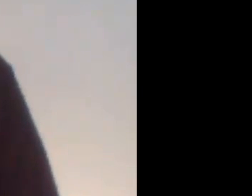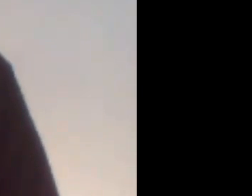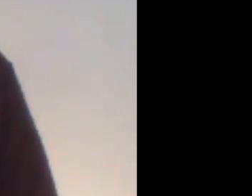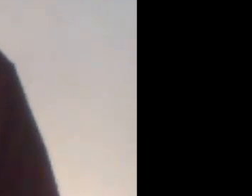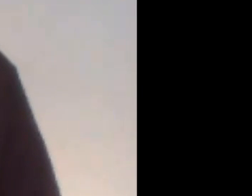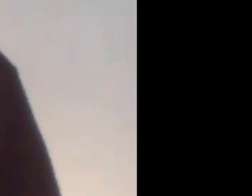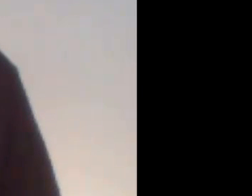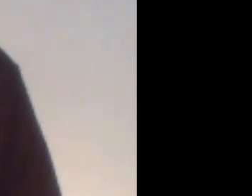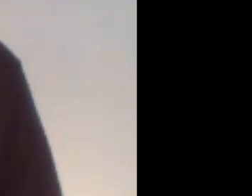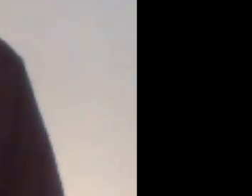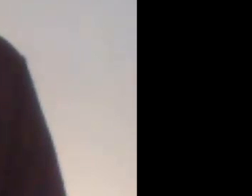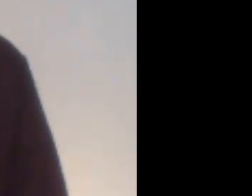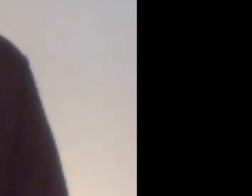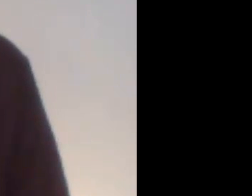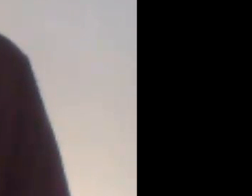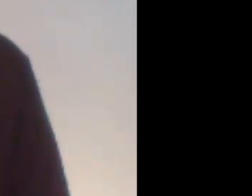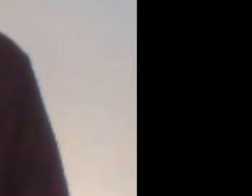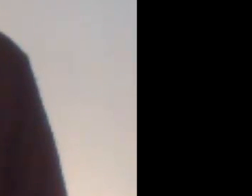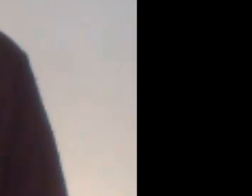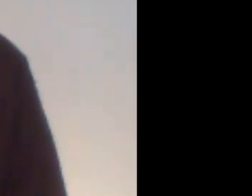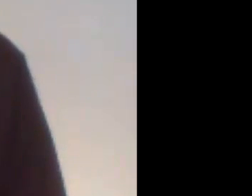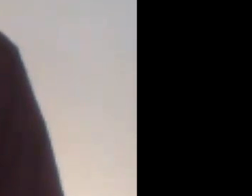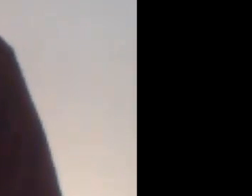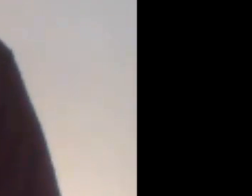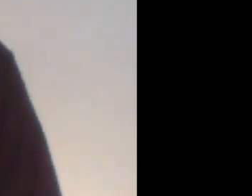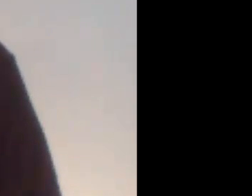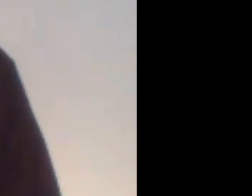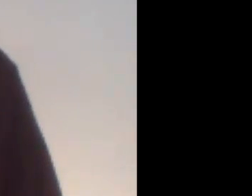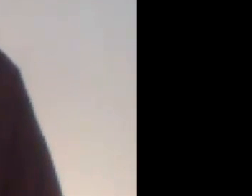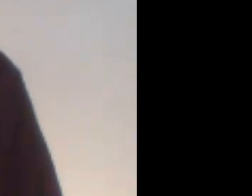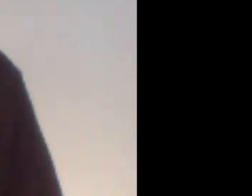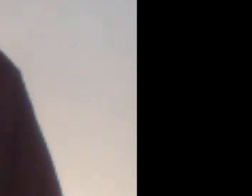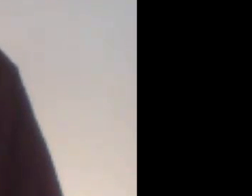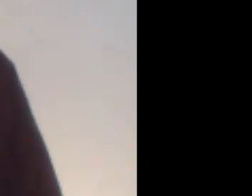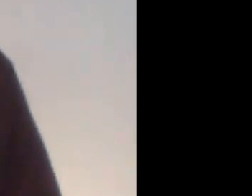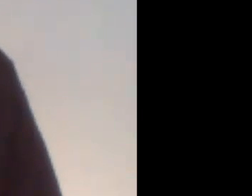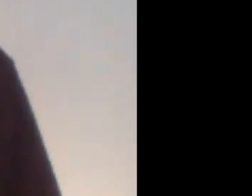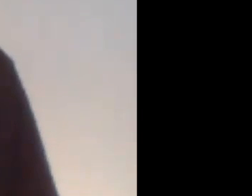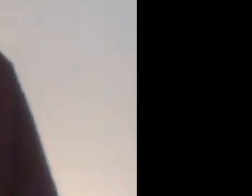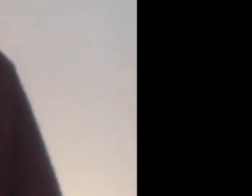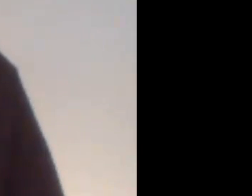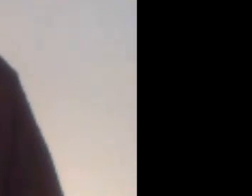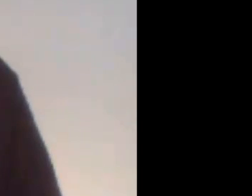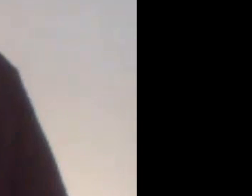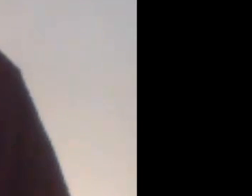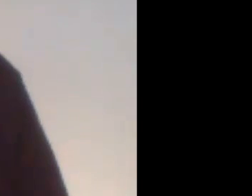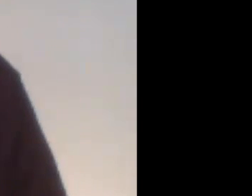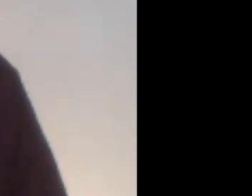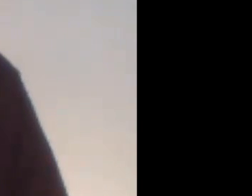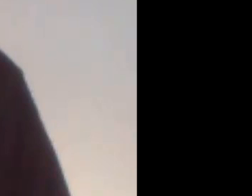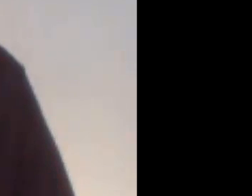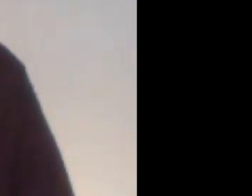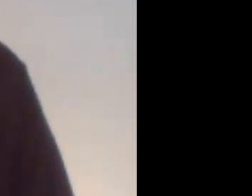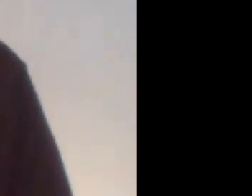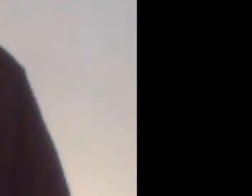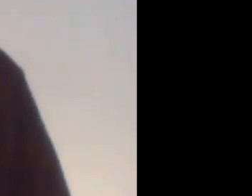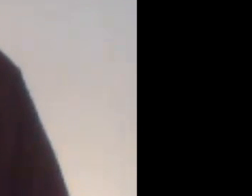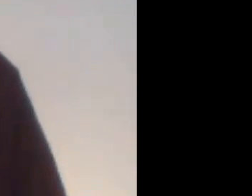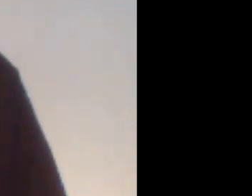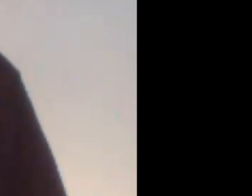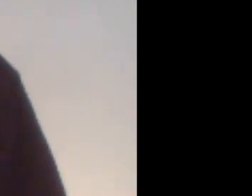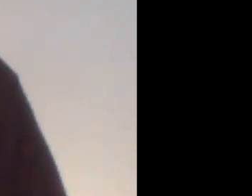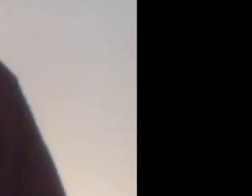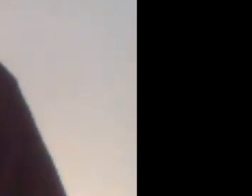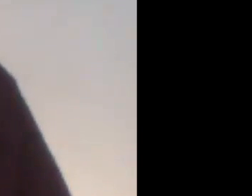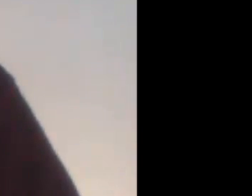use with someone your age, a peer, someone with whom you're relatively relaxed, comfortable. You wouldn't use them in